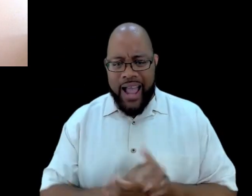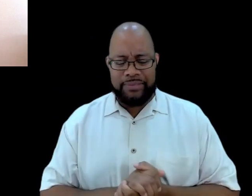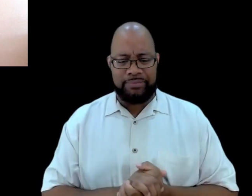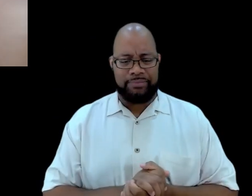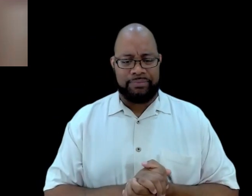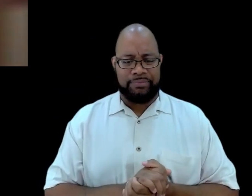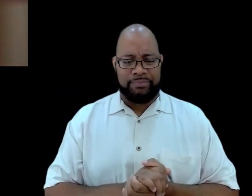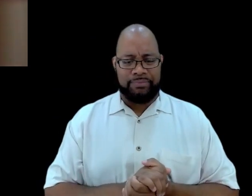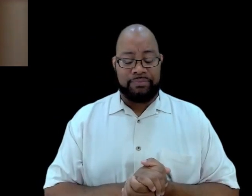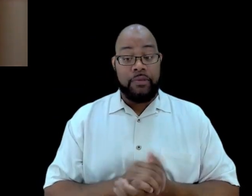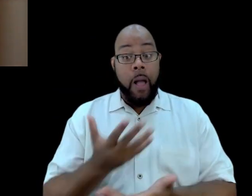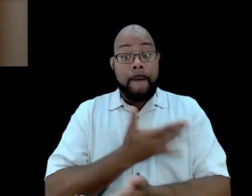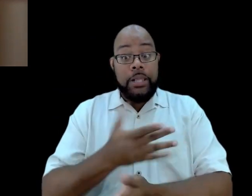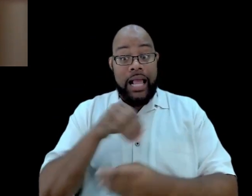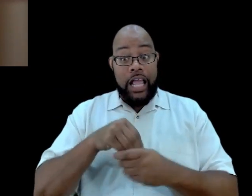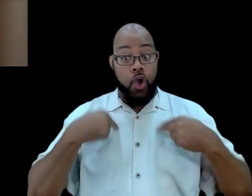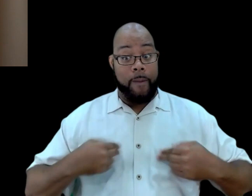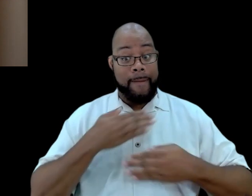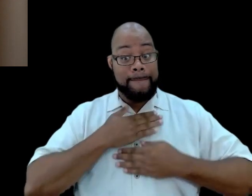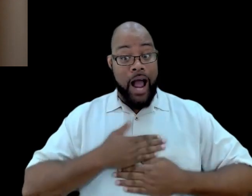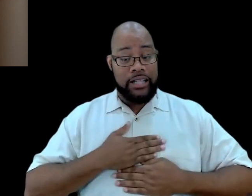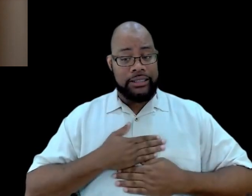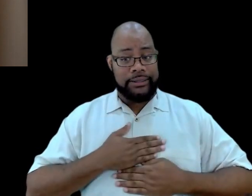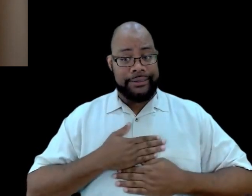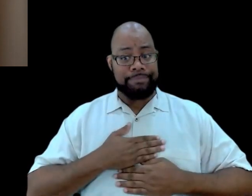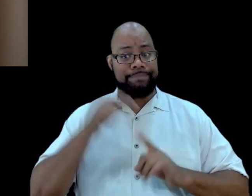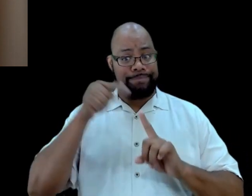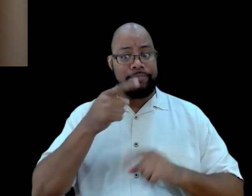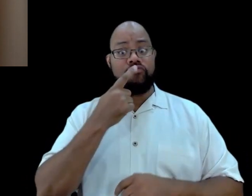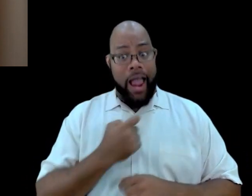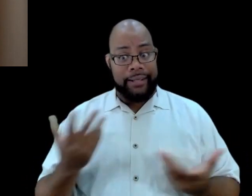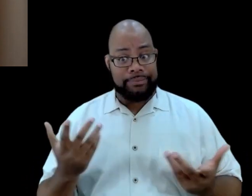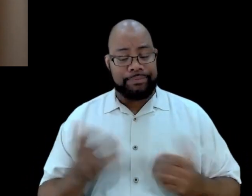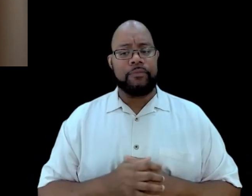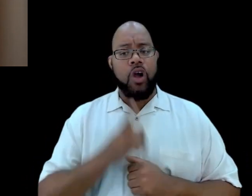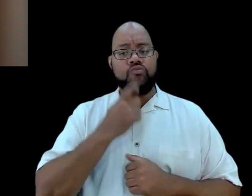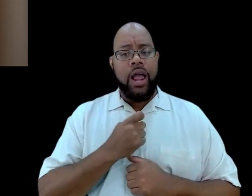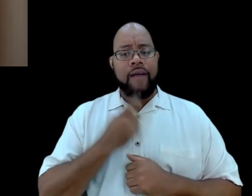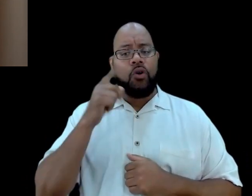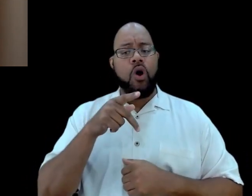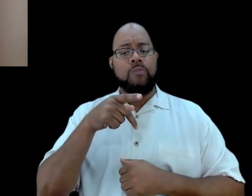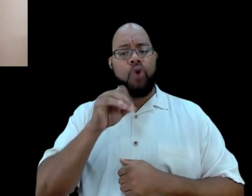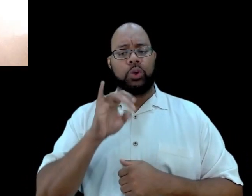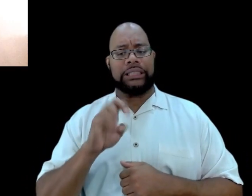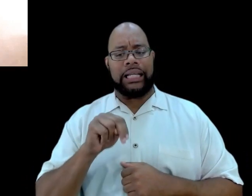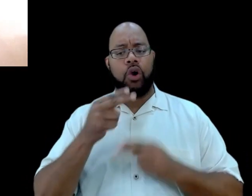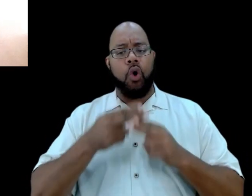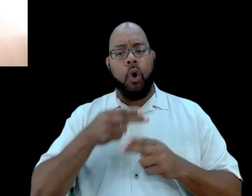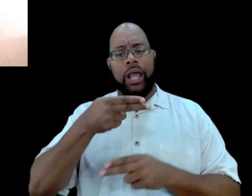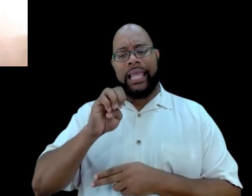red? The blood in our human bodies is red. And it's red because of a protein